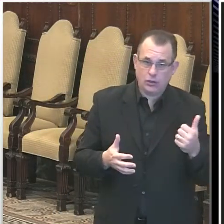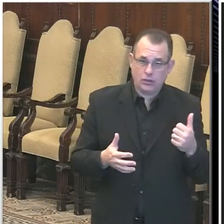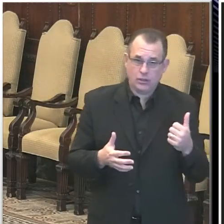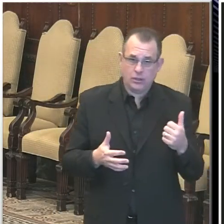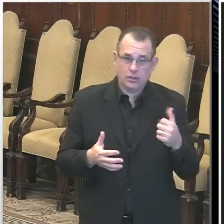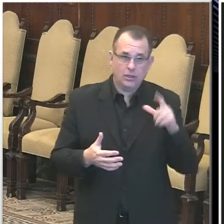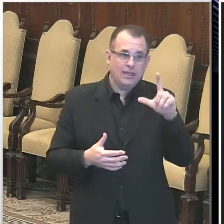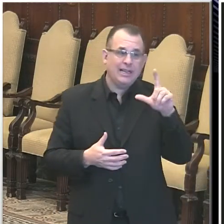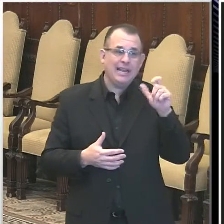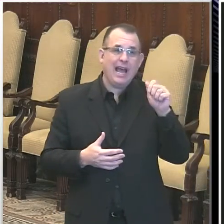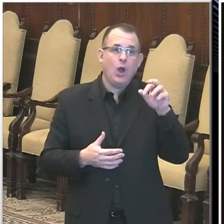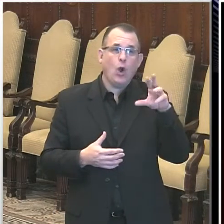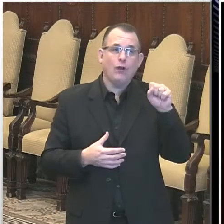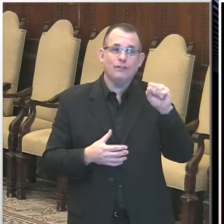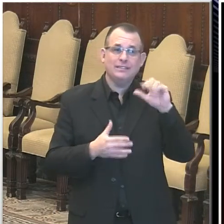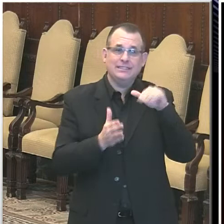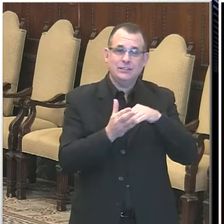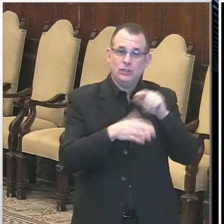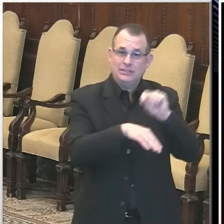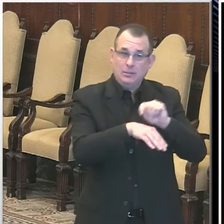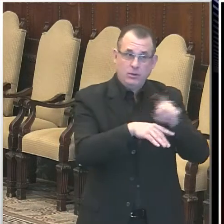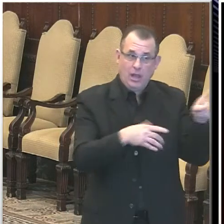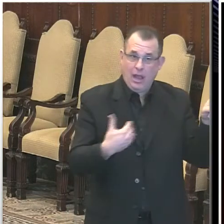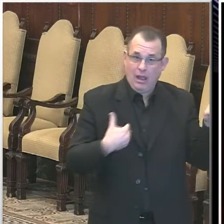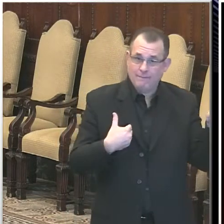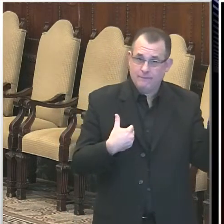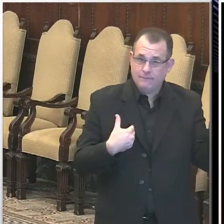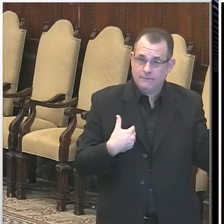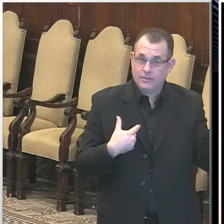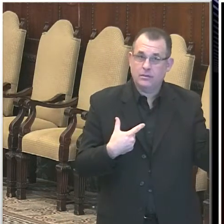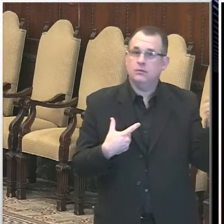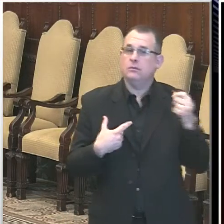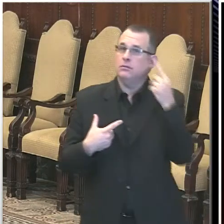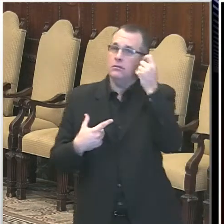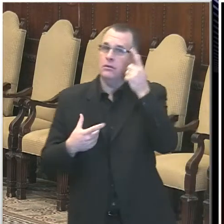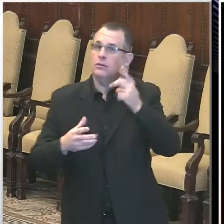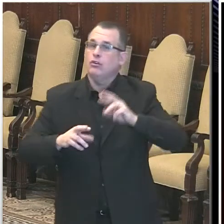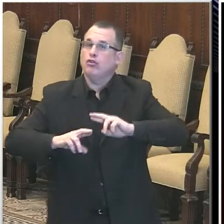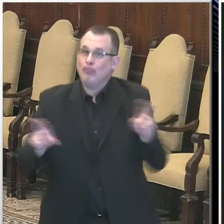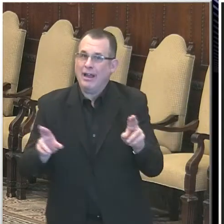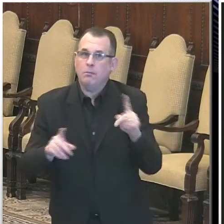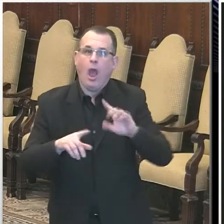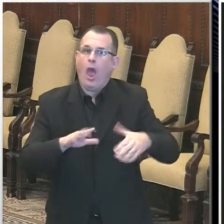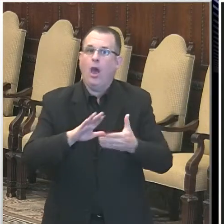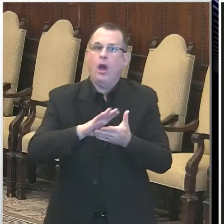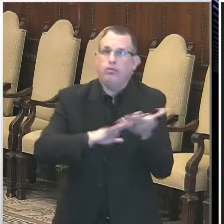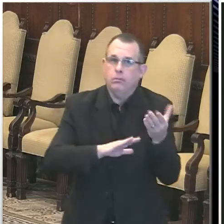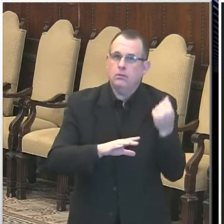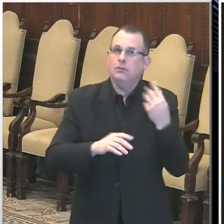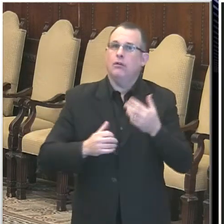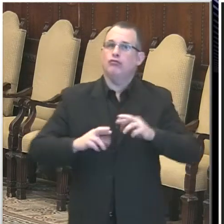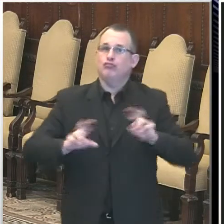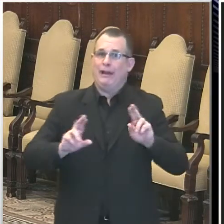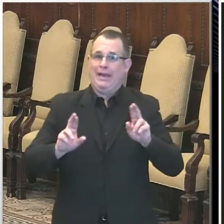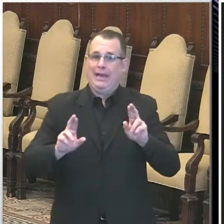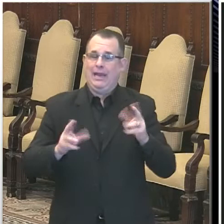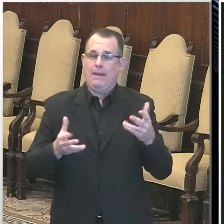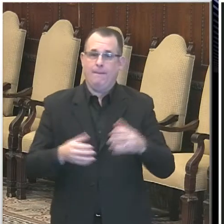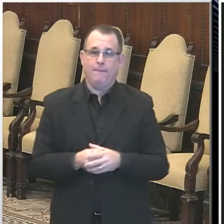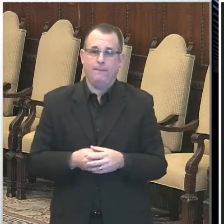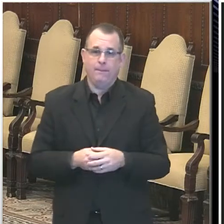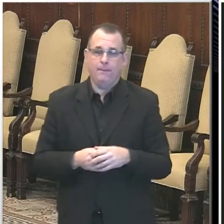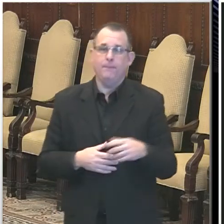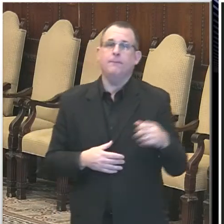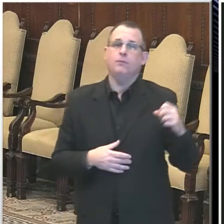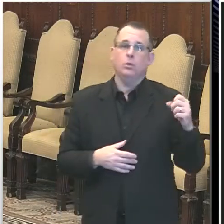operating? It's ready. It's ready. Okay. Okay. I guess tomorrow. Okay. So